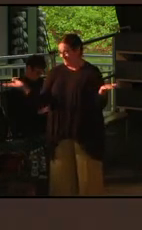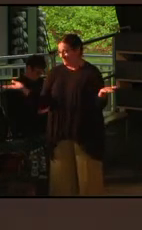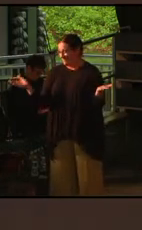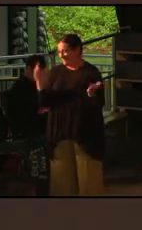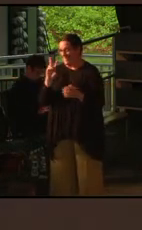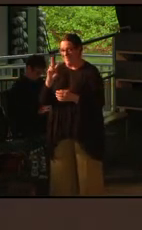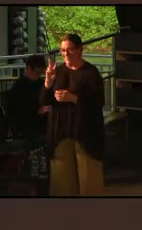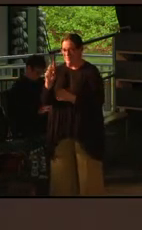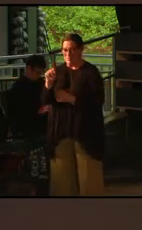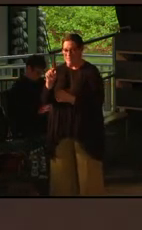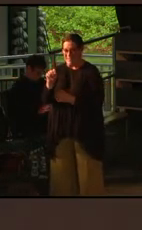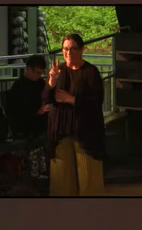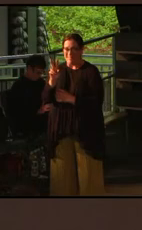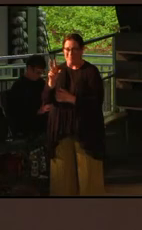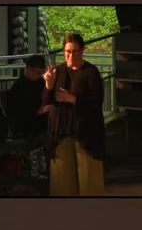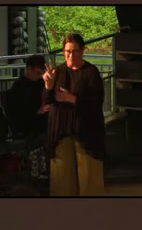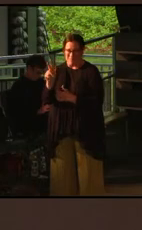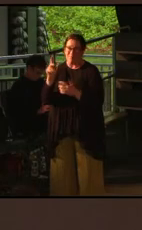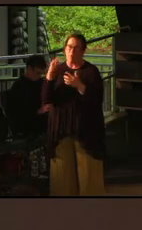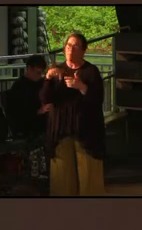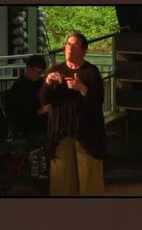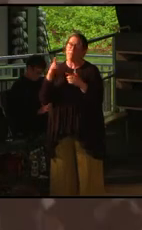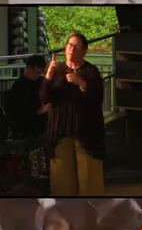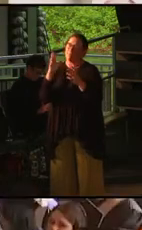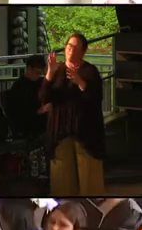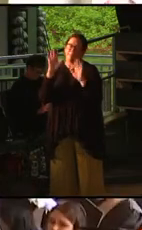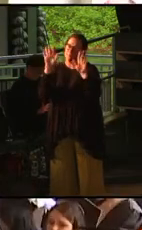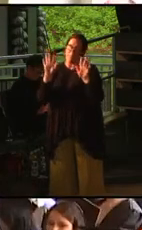this amazing honor.